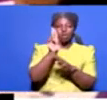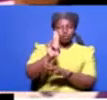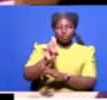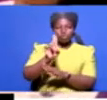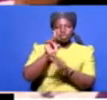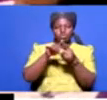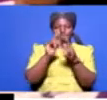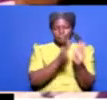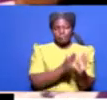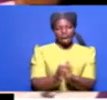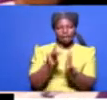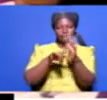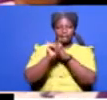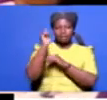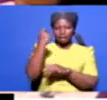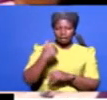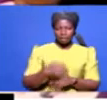Kenya.